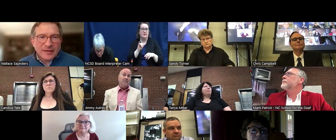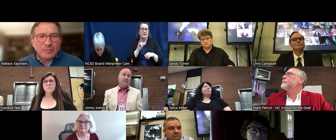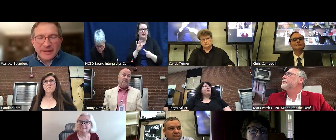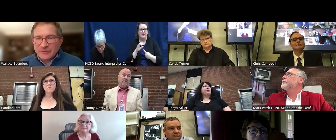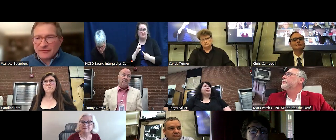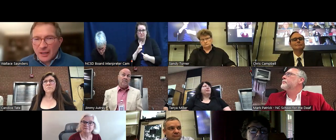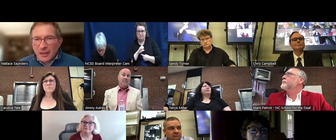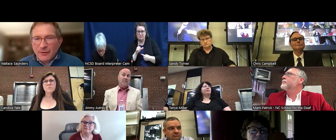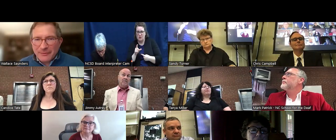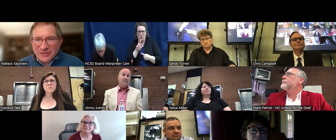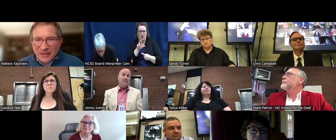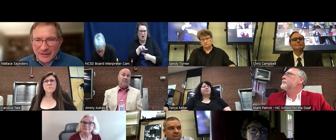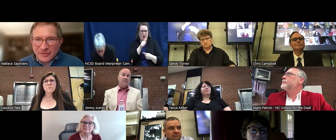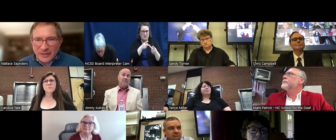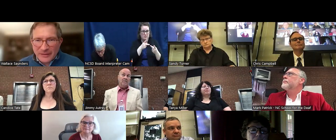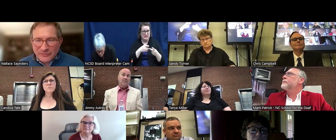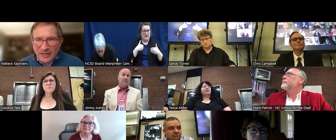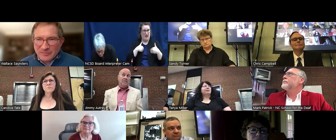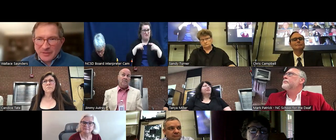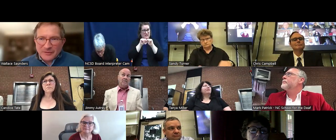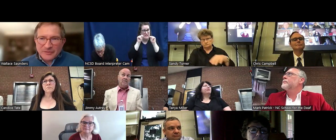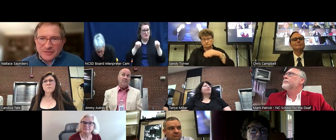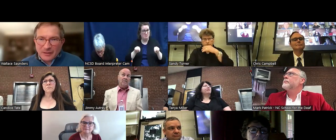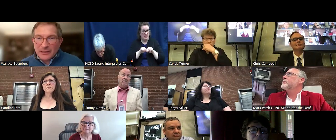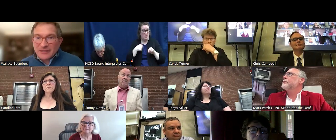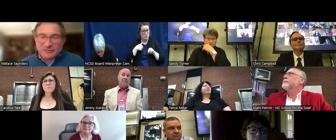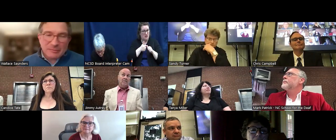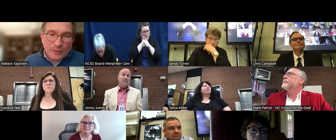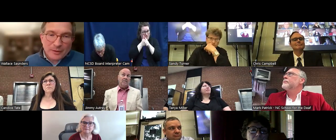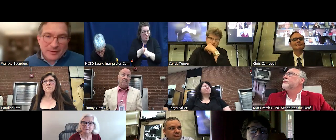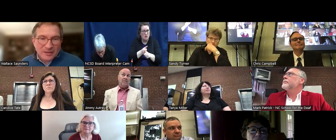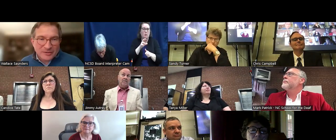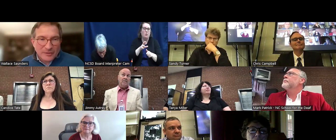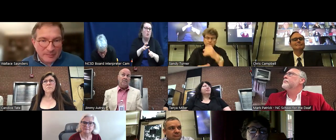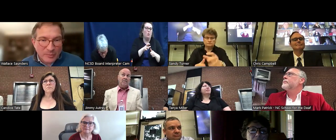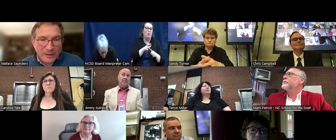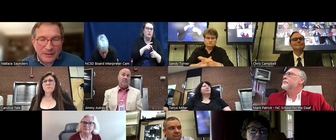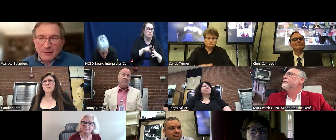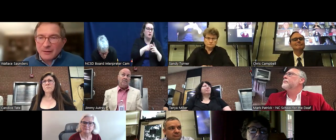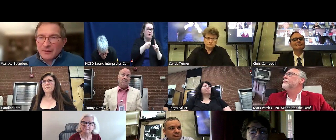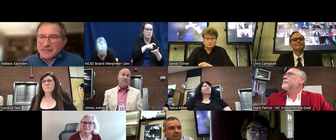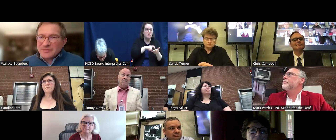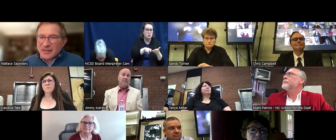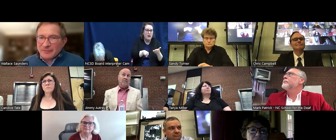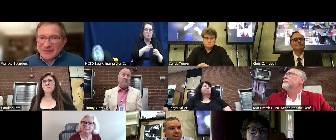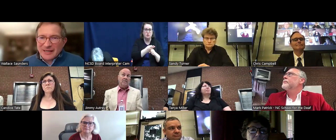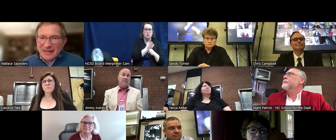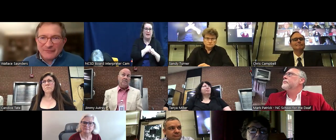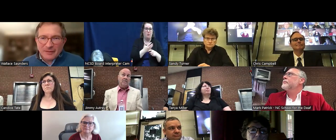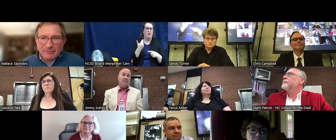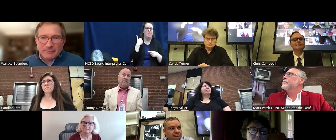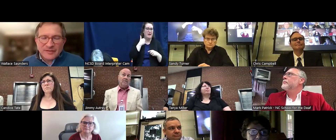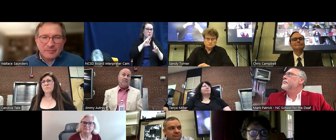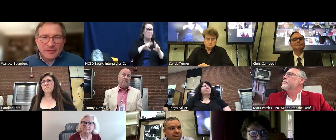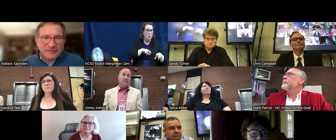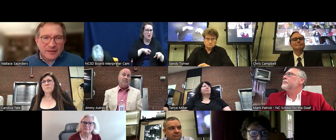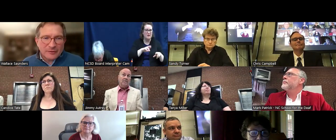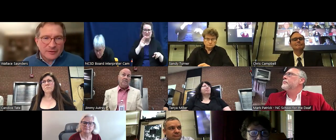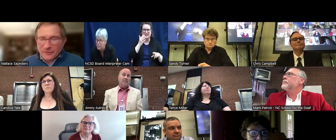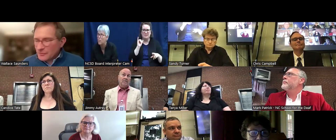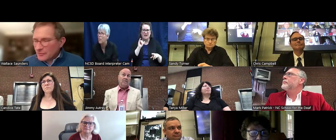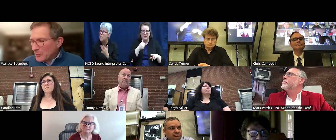a template to follow, or are we just kind of starting from scratch, maybe using our last report as our starting point? Seems like we did kind of have a template